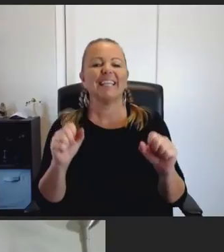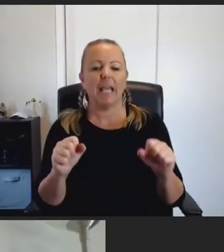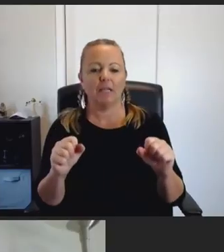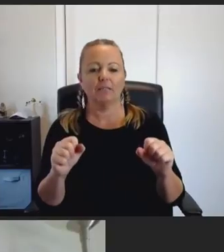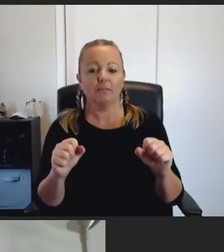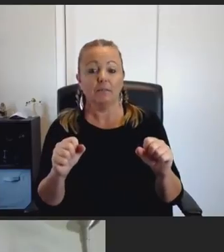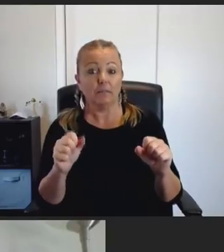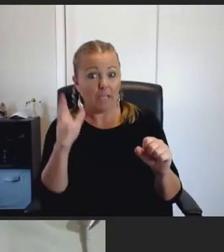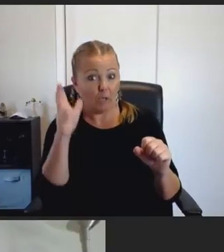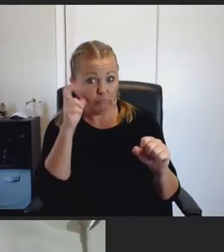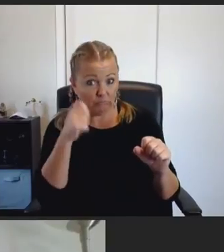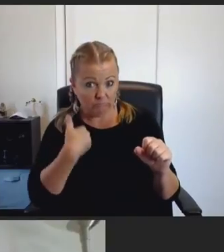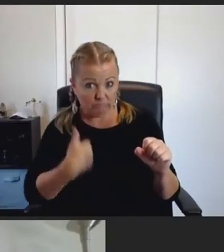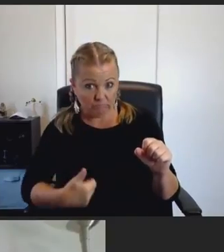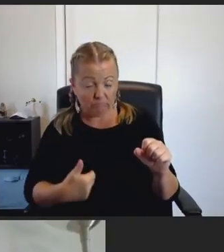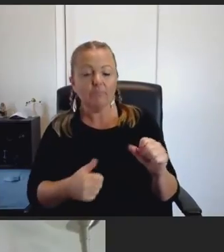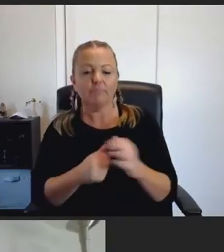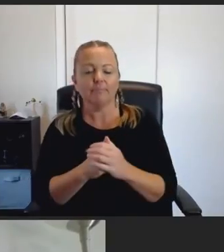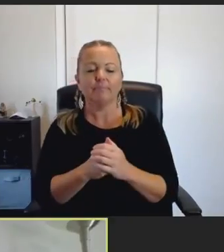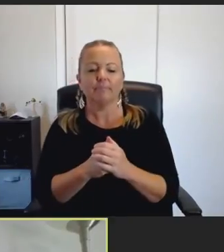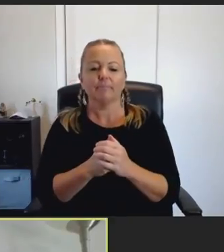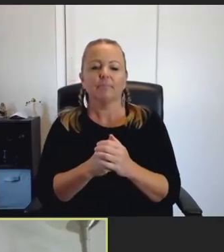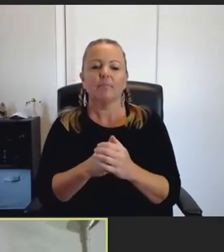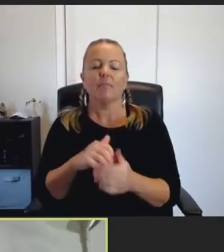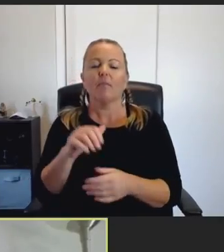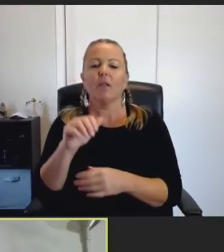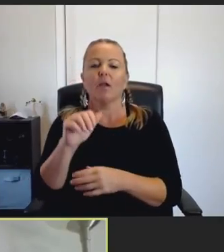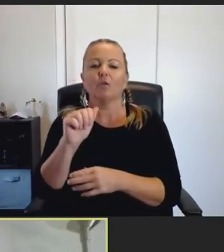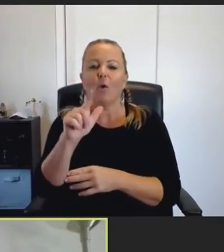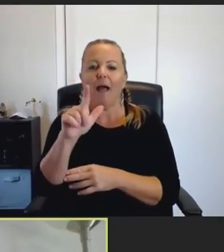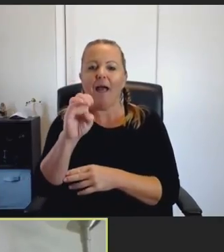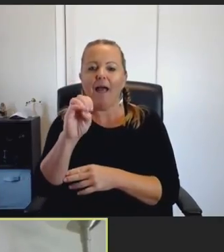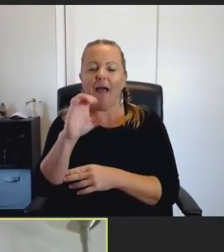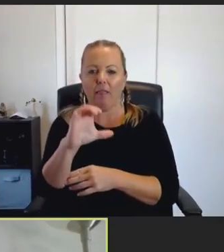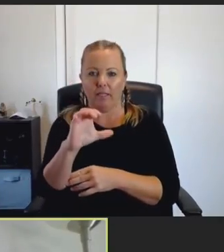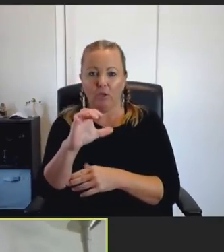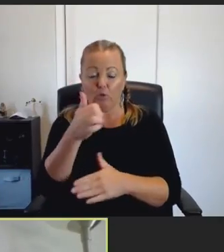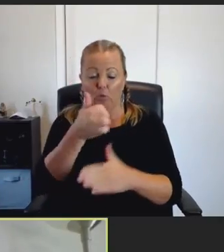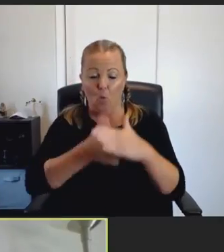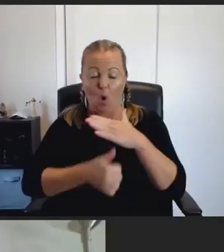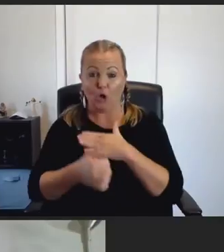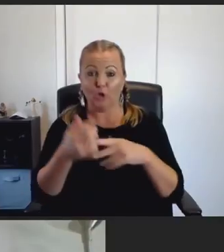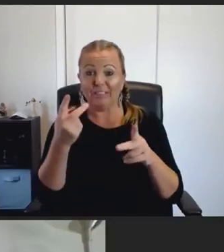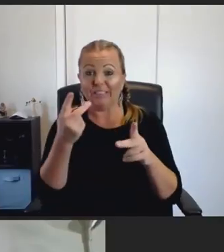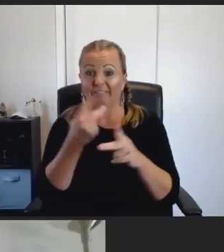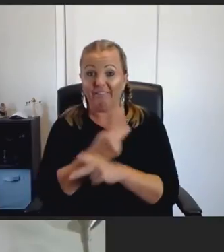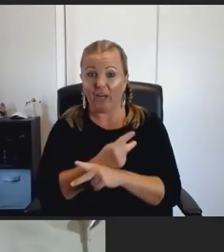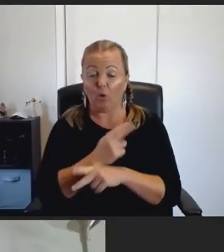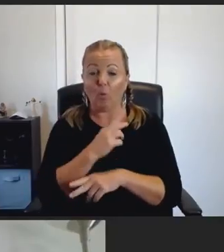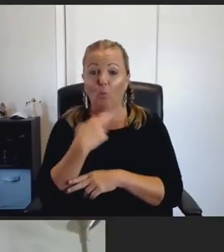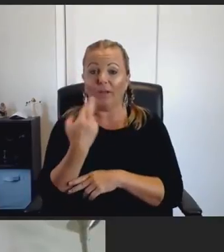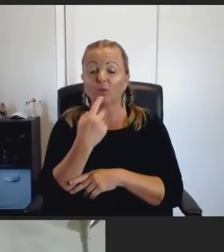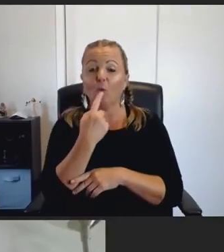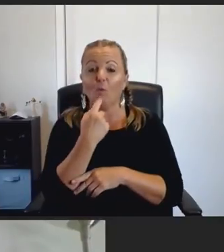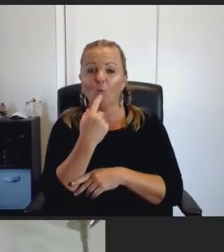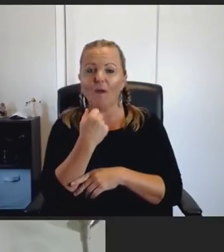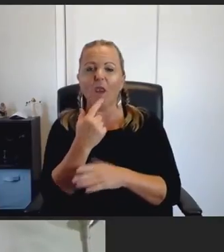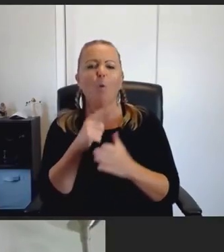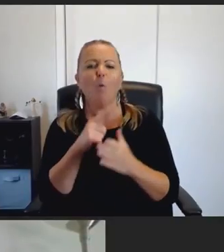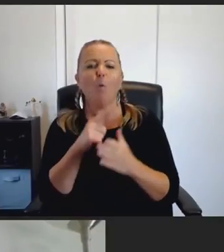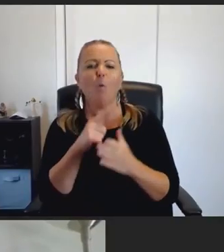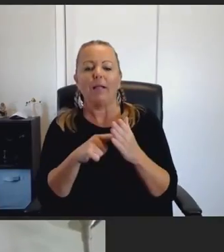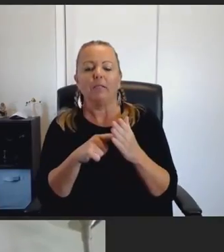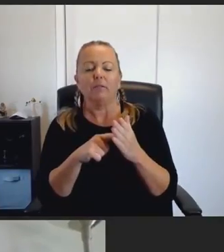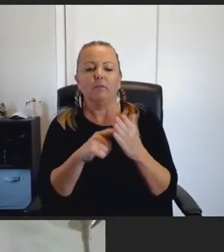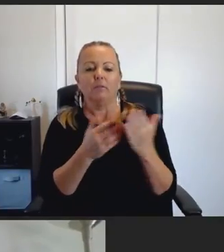here? You bet. Perfect. Under a severe risk or red alert, what would be advised for schools